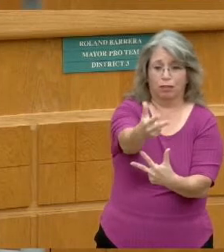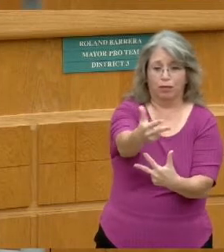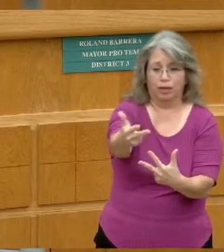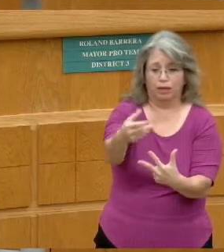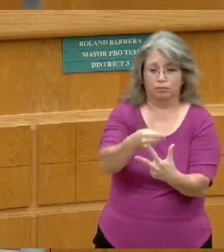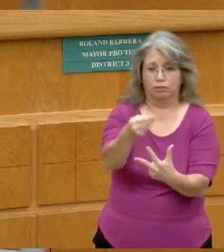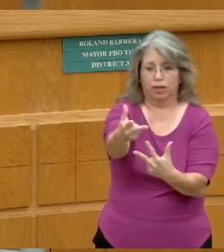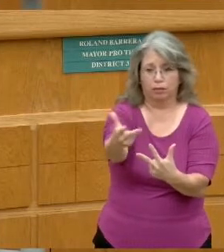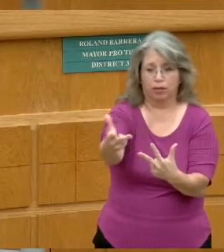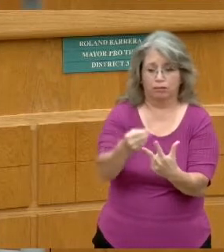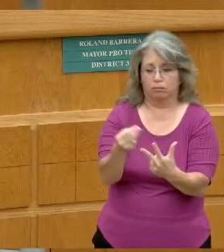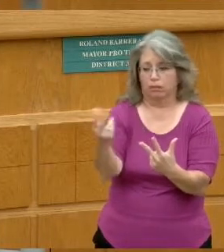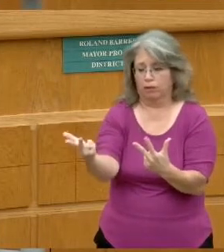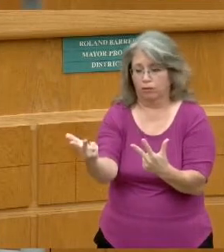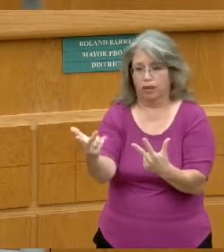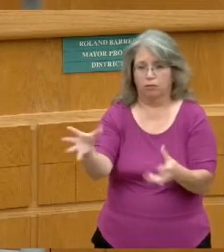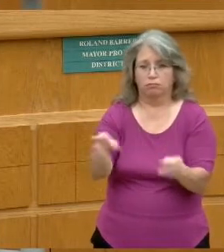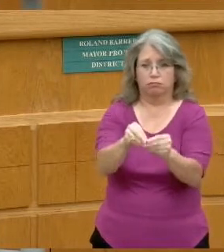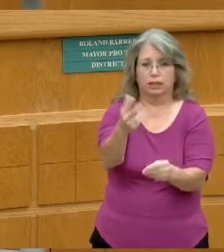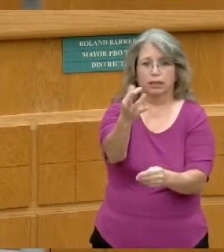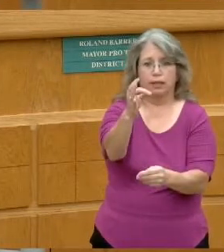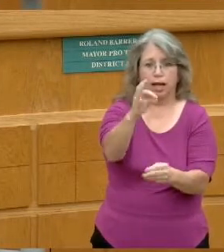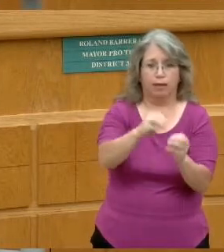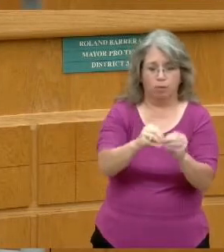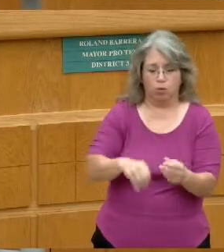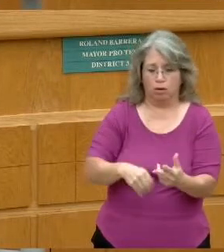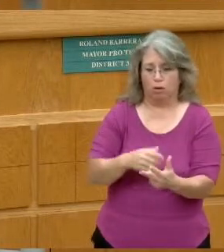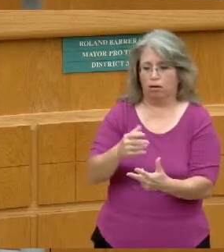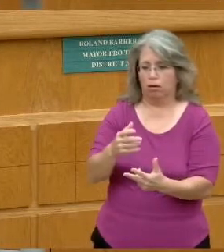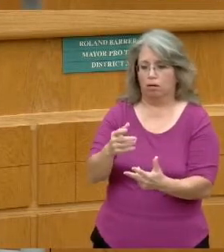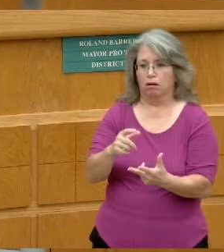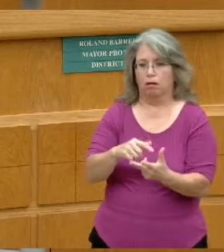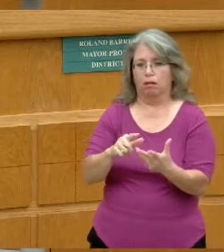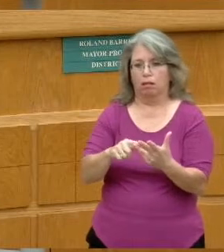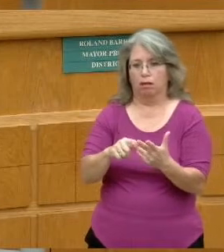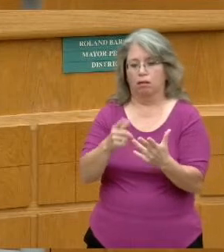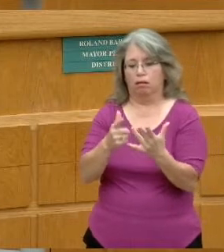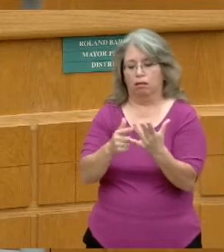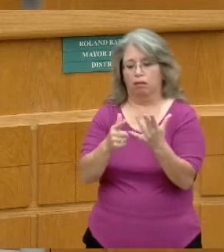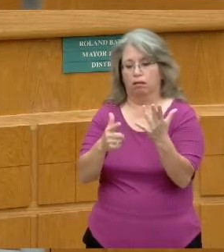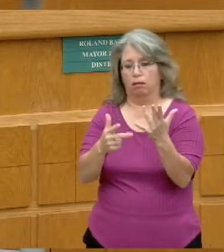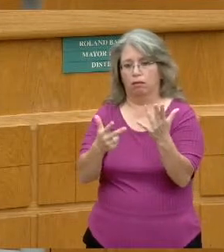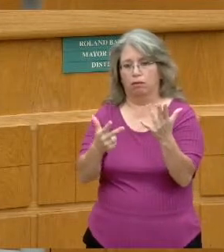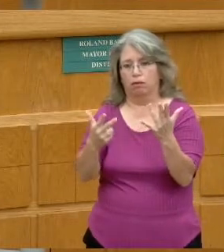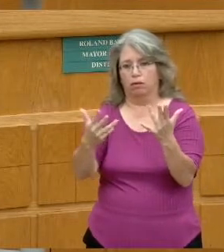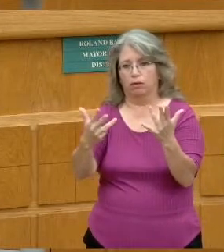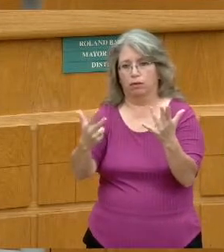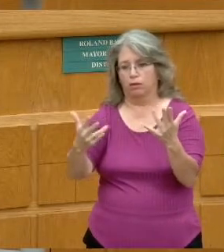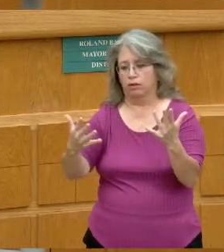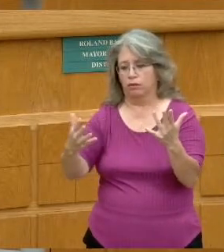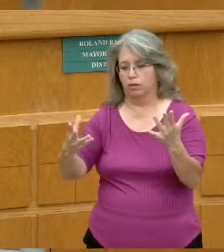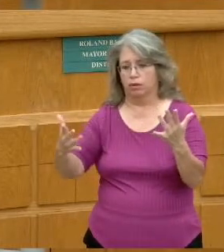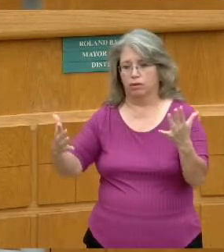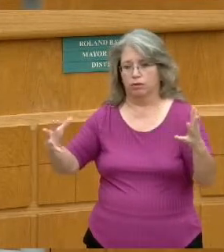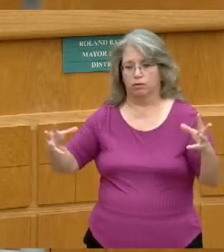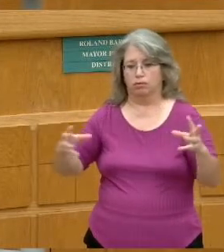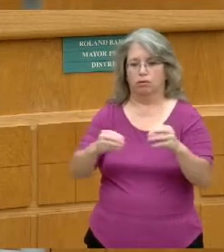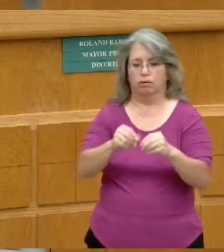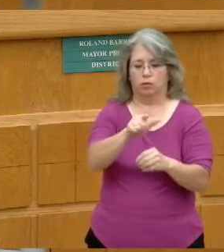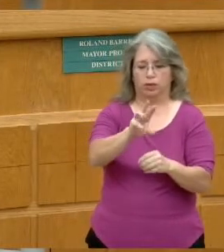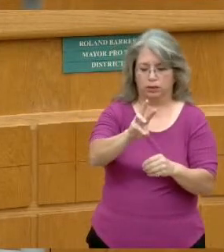And then from 9, there's 2.9 people again. So that goes to 26 people in the third